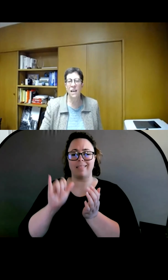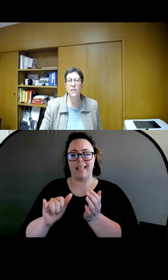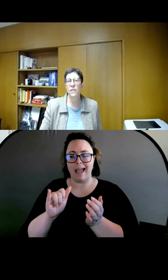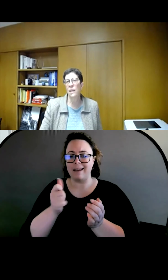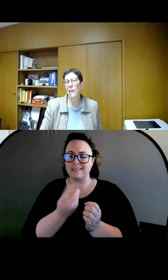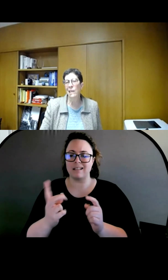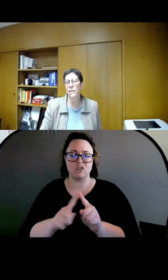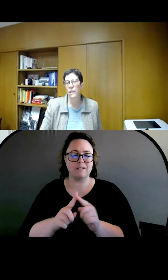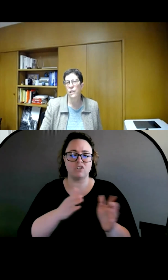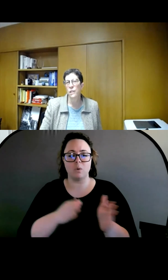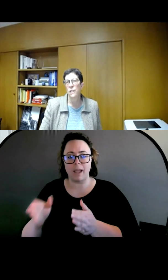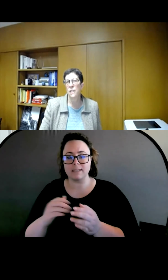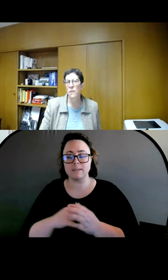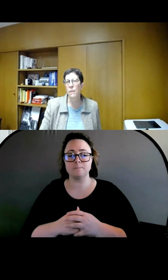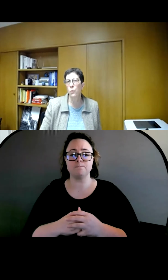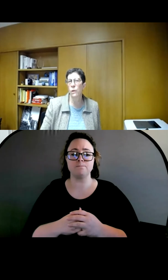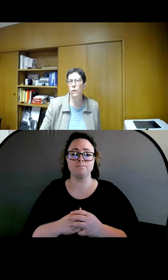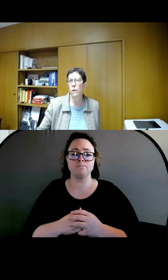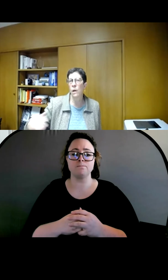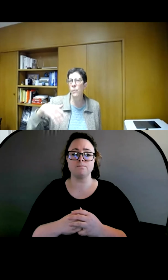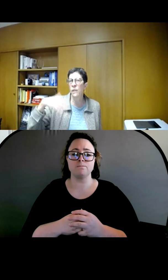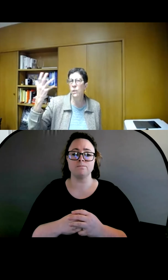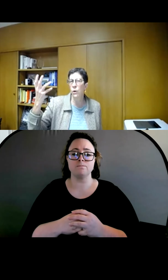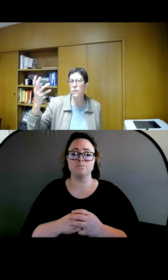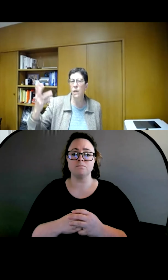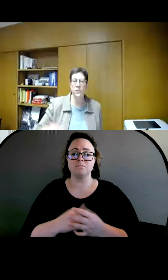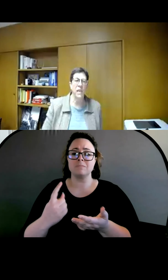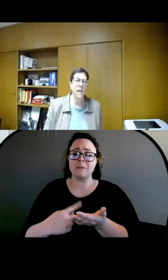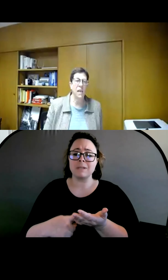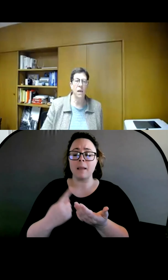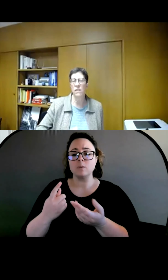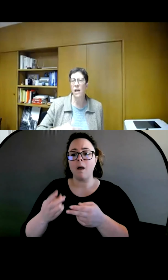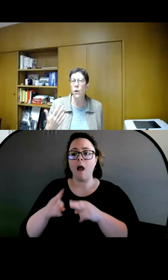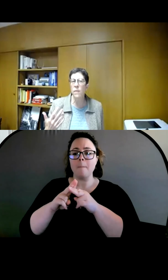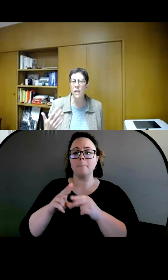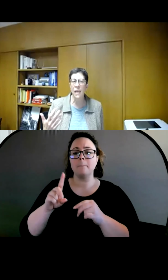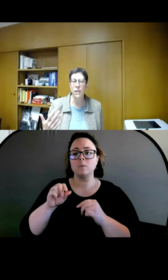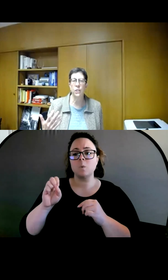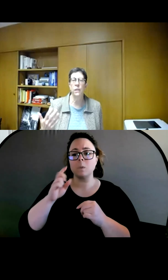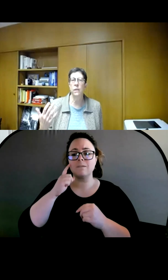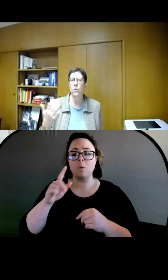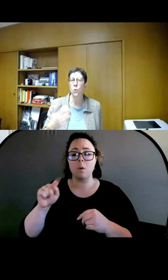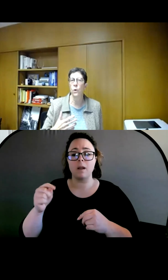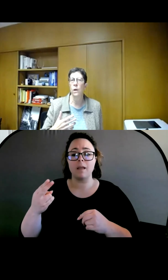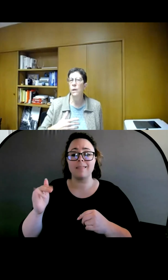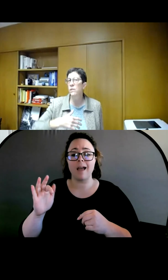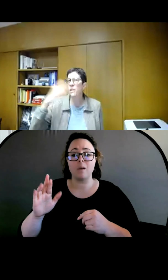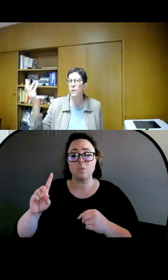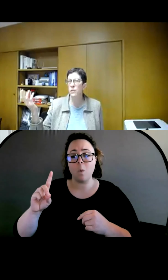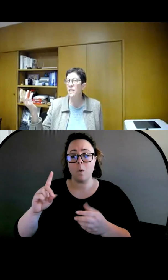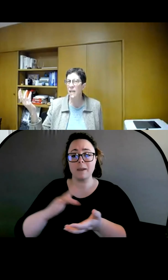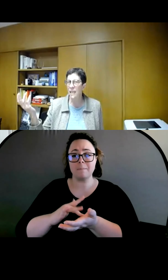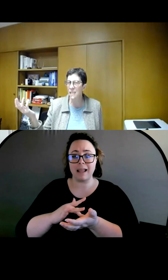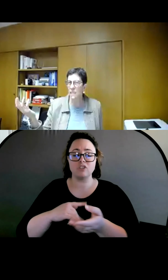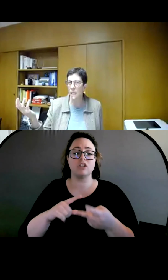And the other thing is sometimes we're up in the dose of, say, a thyroid medication, or somebody's